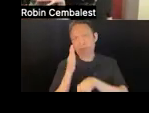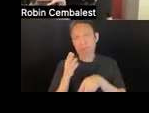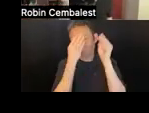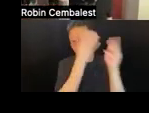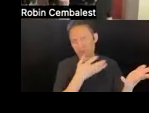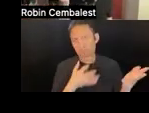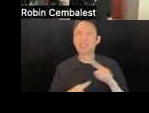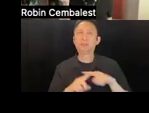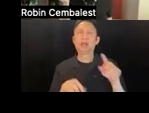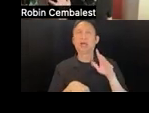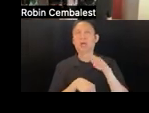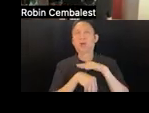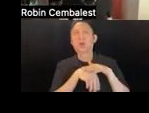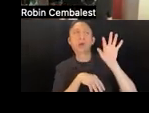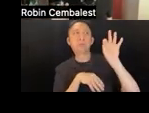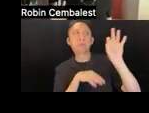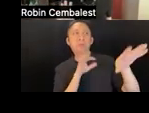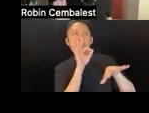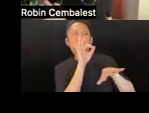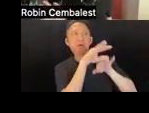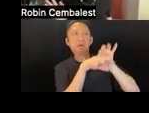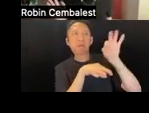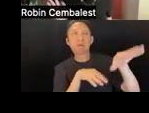like, this is happening, right? And low key,